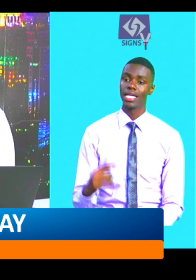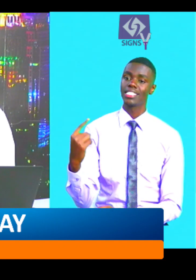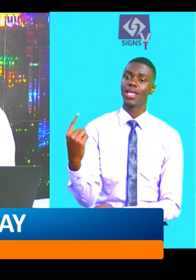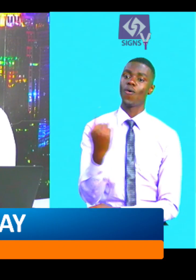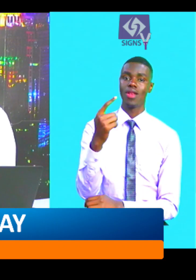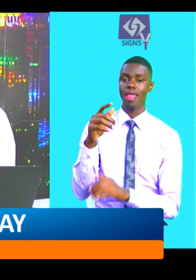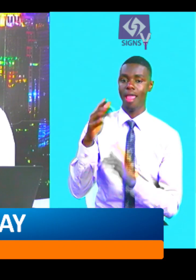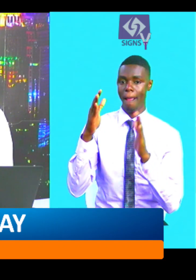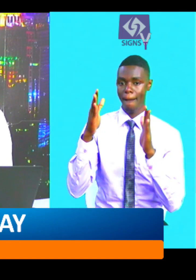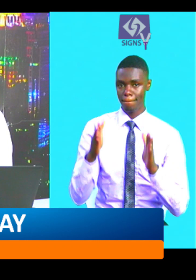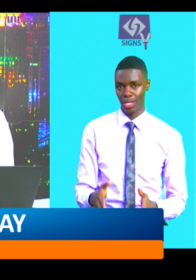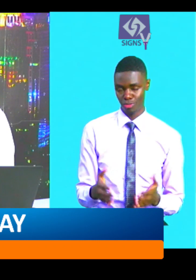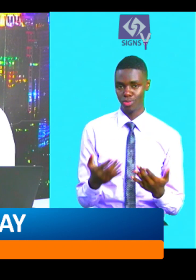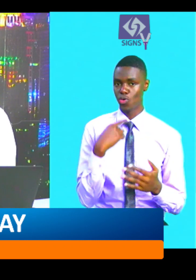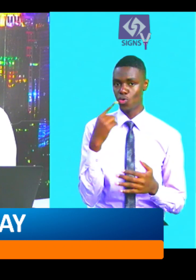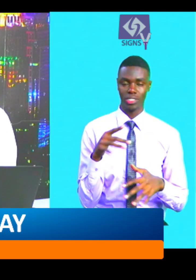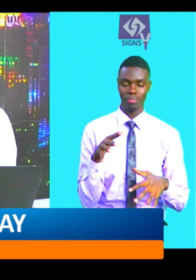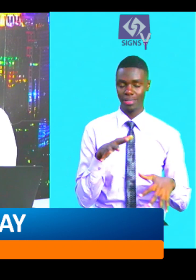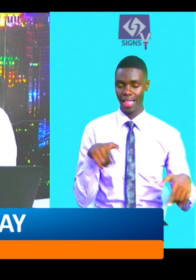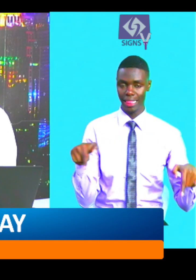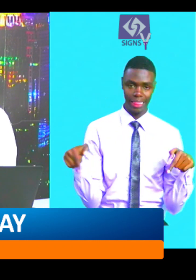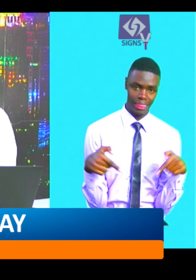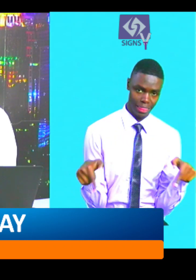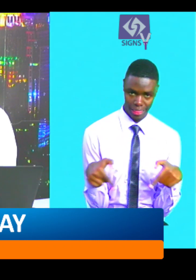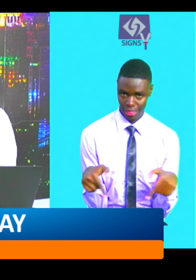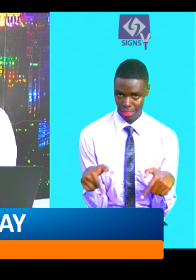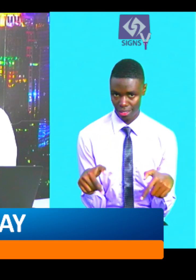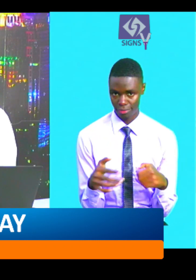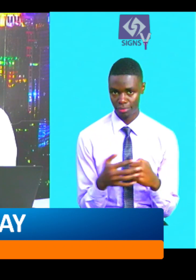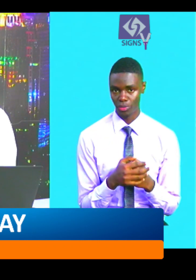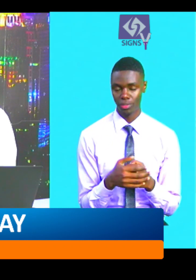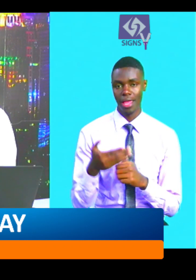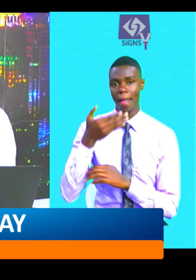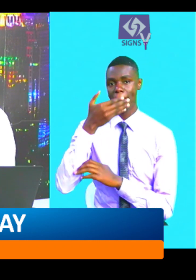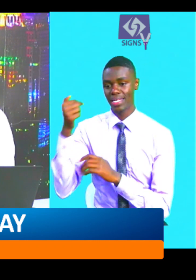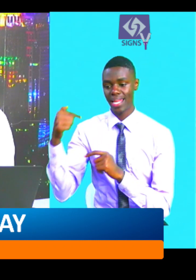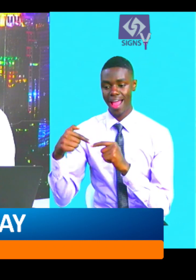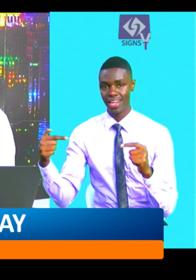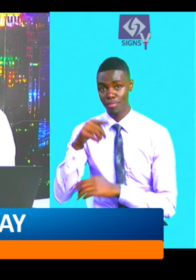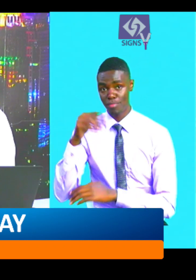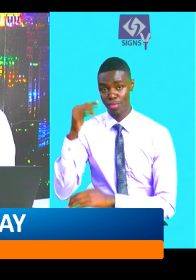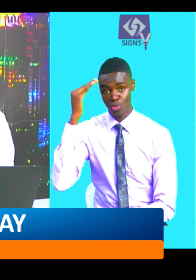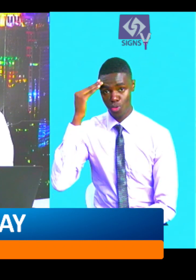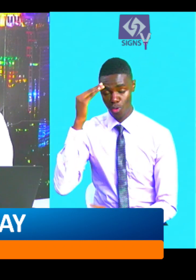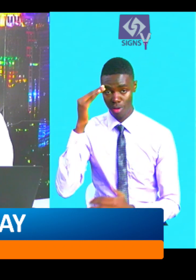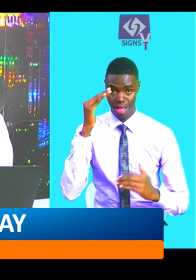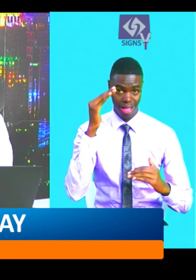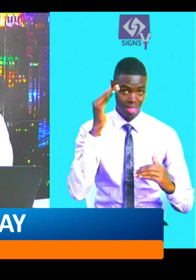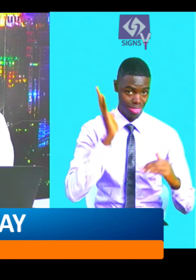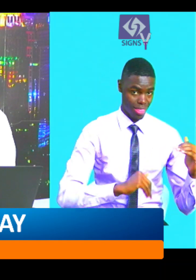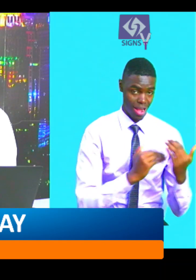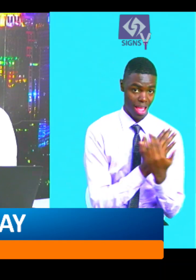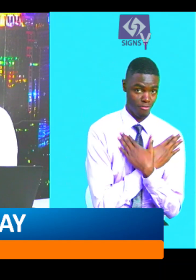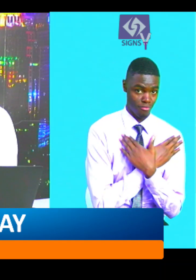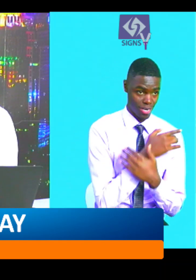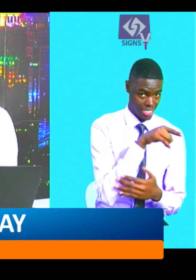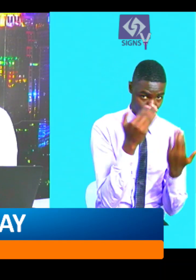was deputy president then, because the prosecutor knows a lot about you.